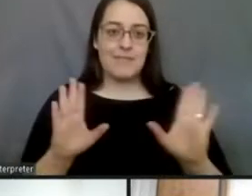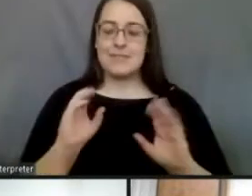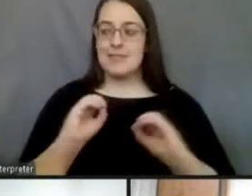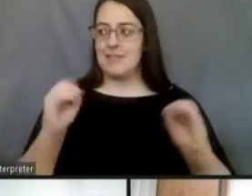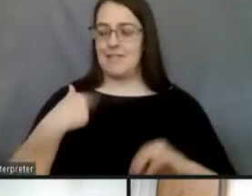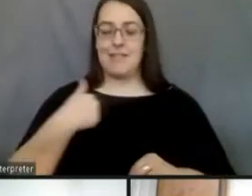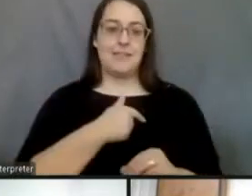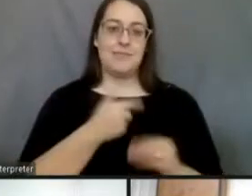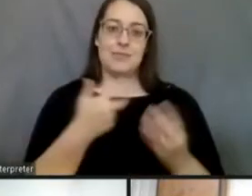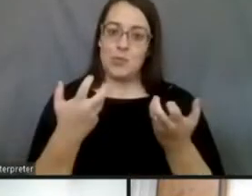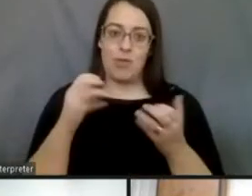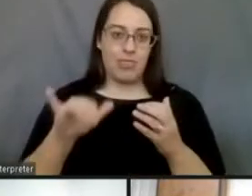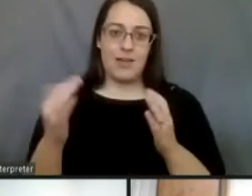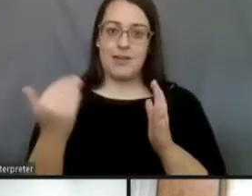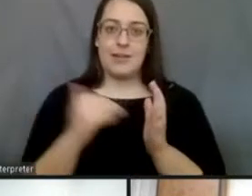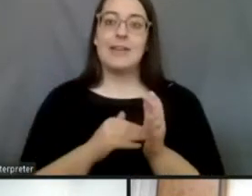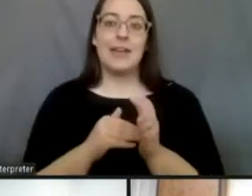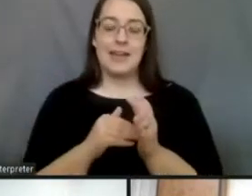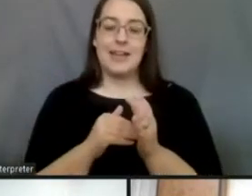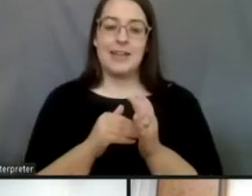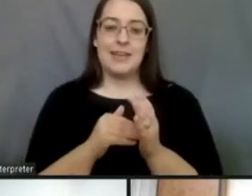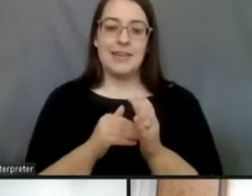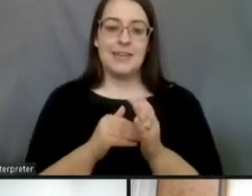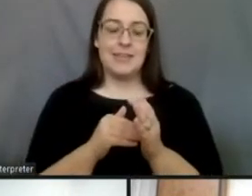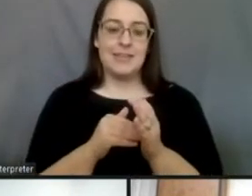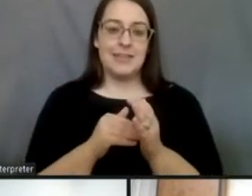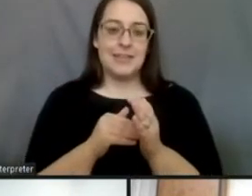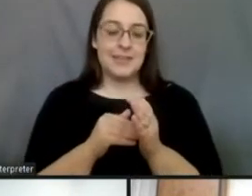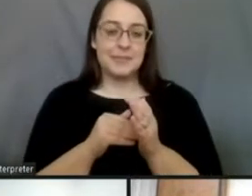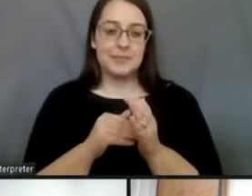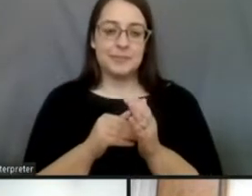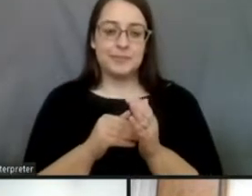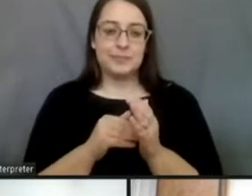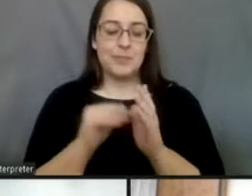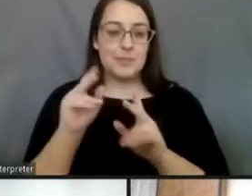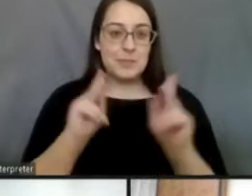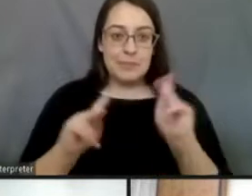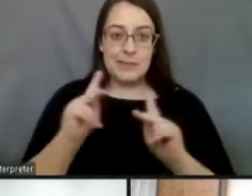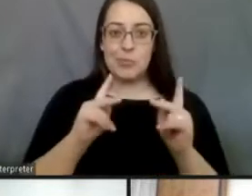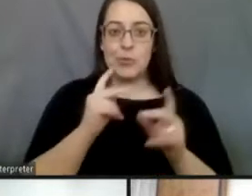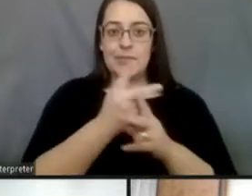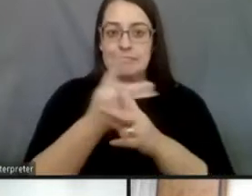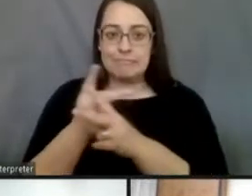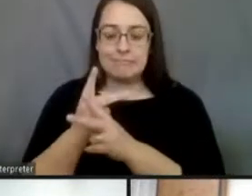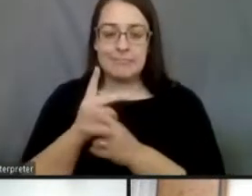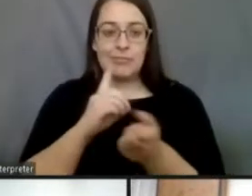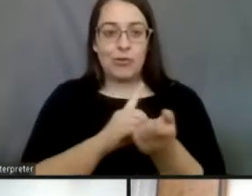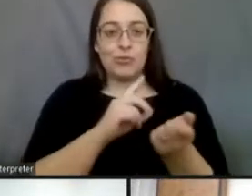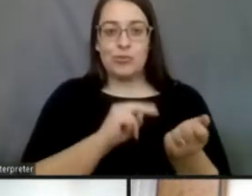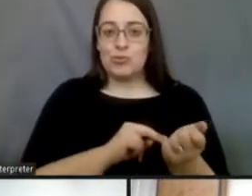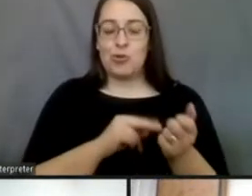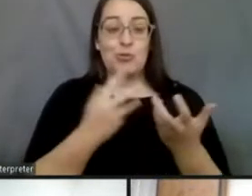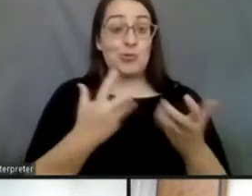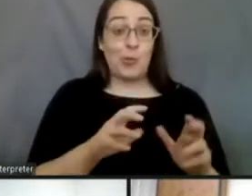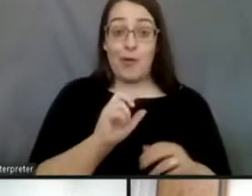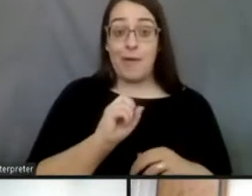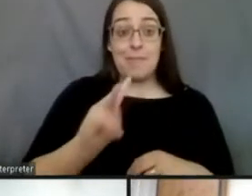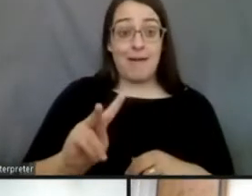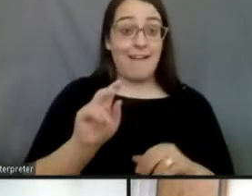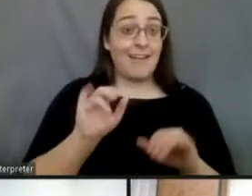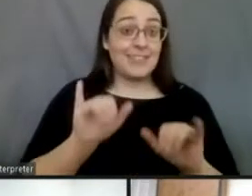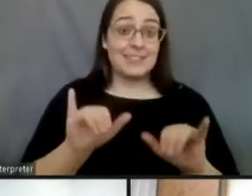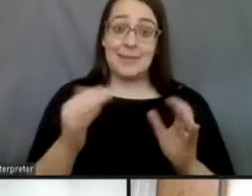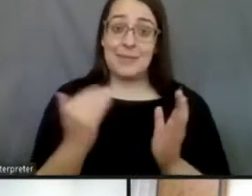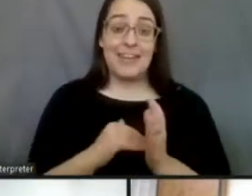do as individuals in our community that are looking out for the well-being of our population. And hopefully, as